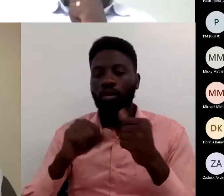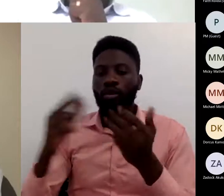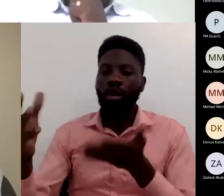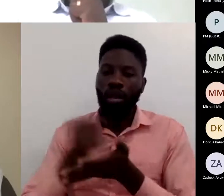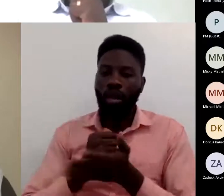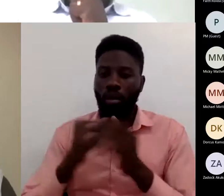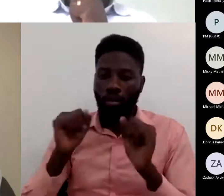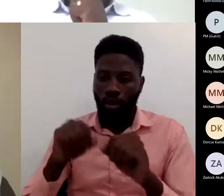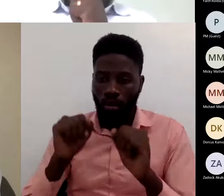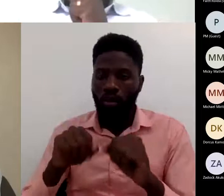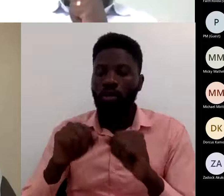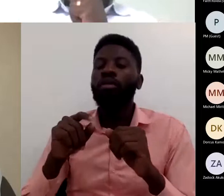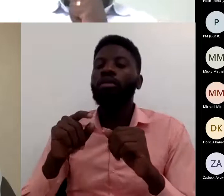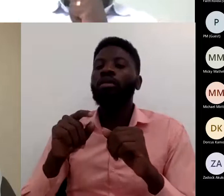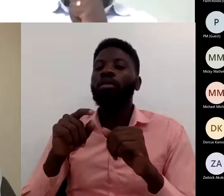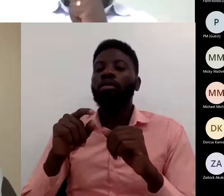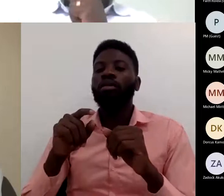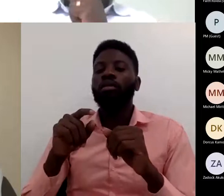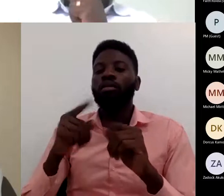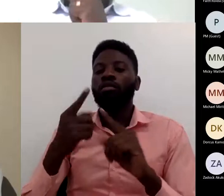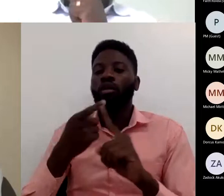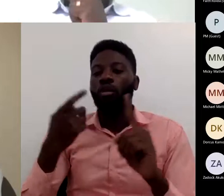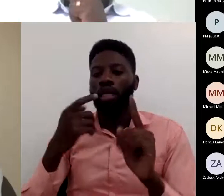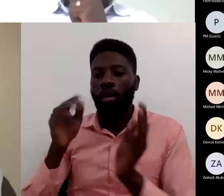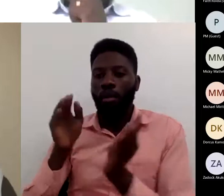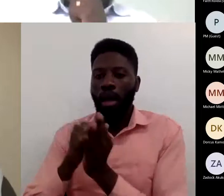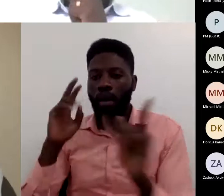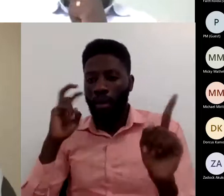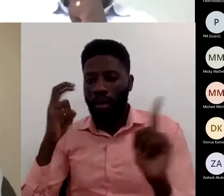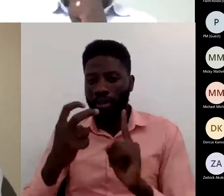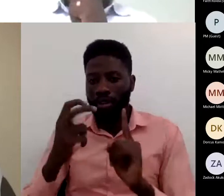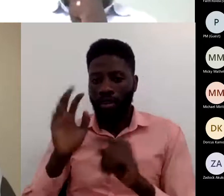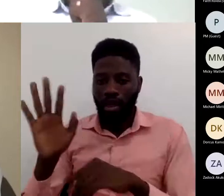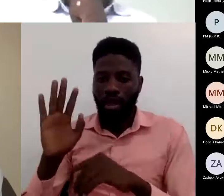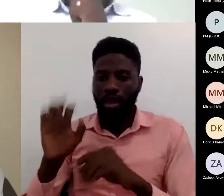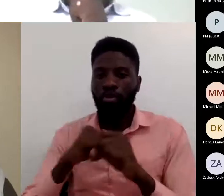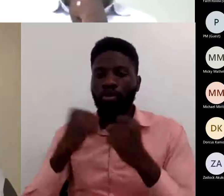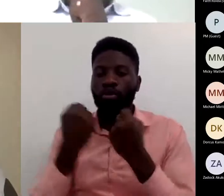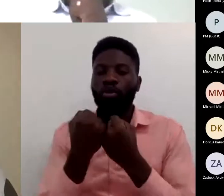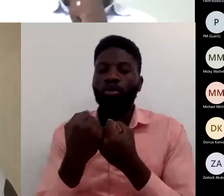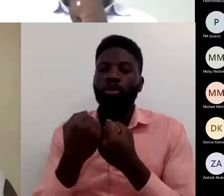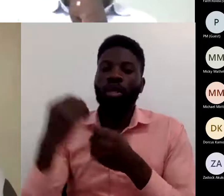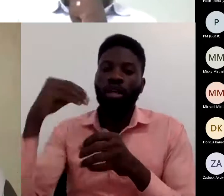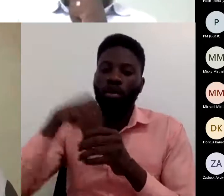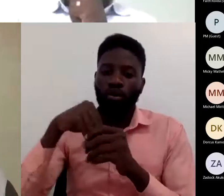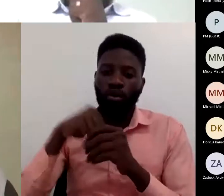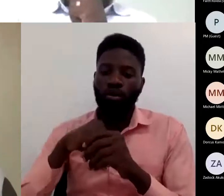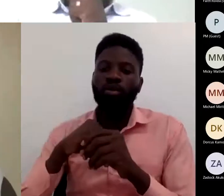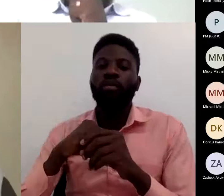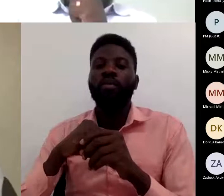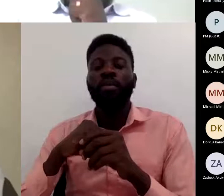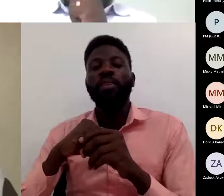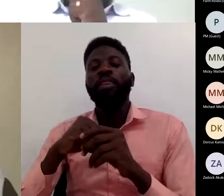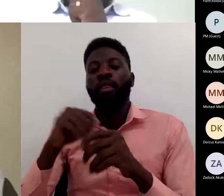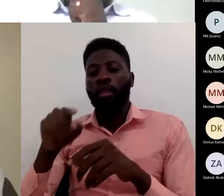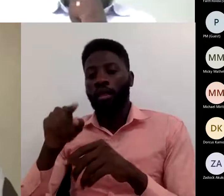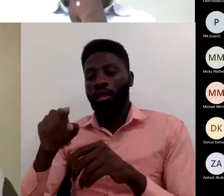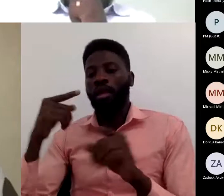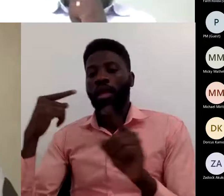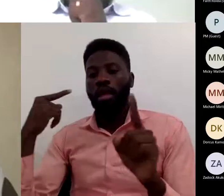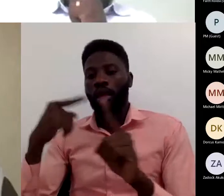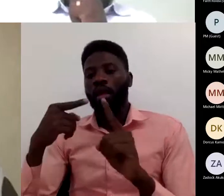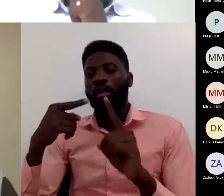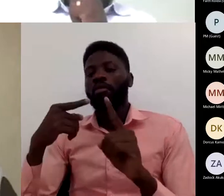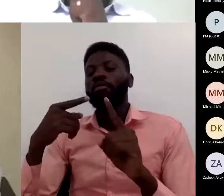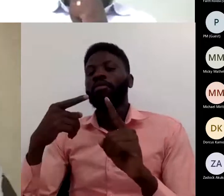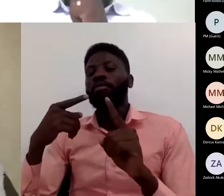employability comes from the bank's perspective of social inclusion. something that we take to be one of the fundamental pillars of